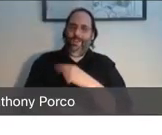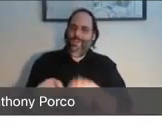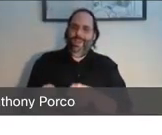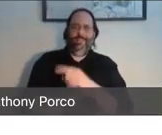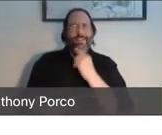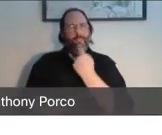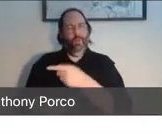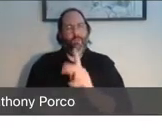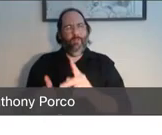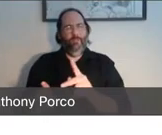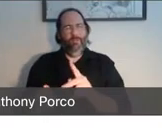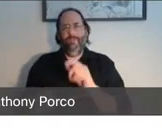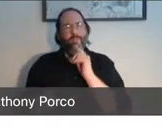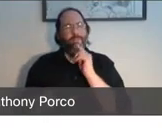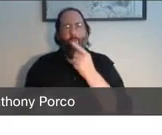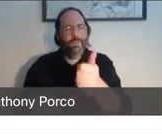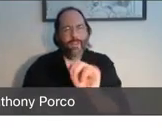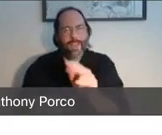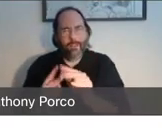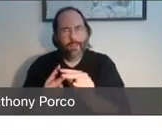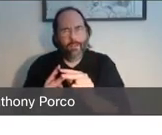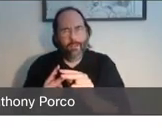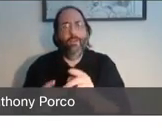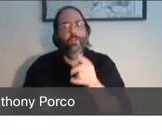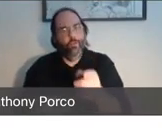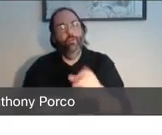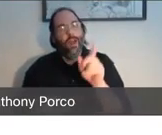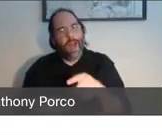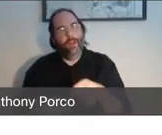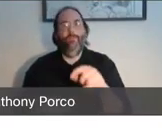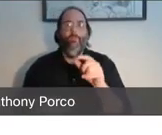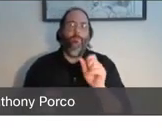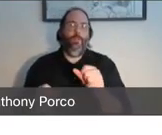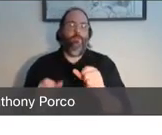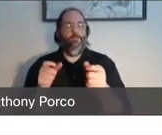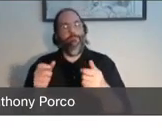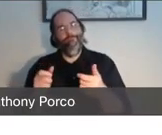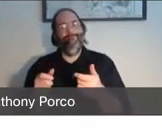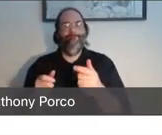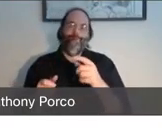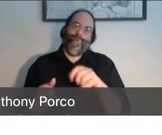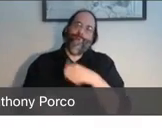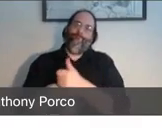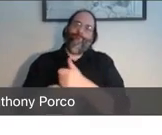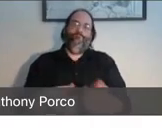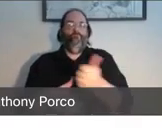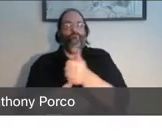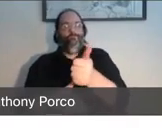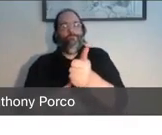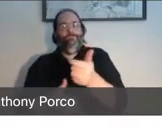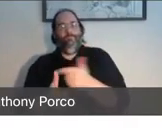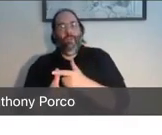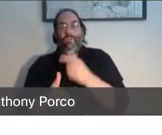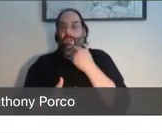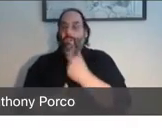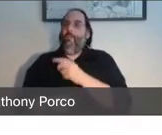down. Don't let yourself down, because you have to come first. You have to. So if you're going to keep burning yourself